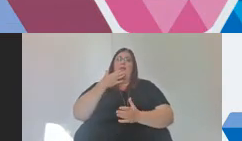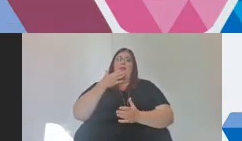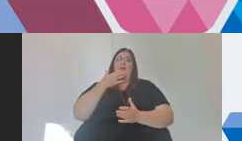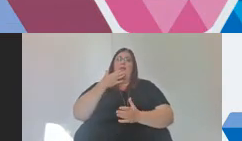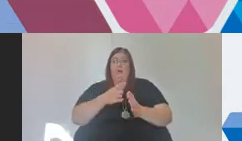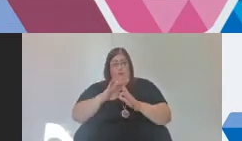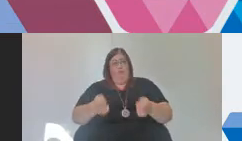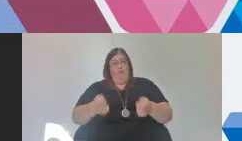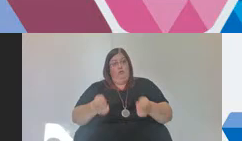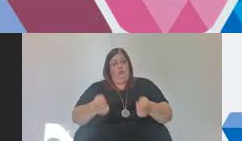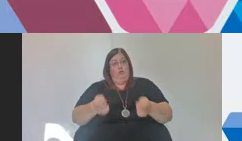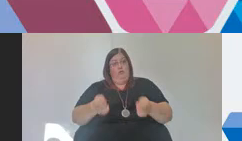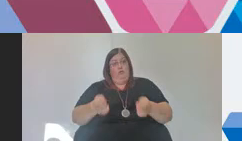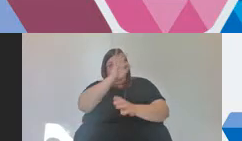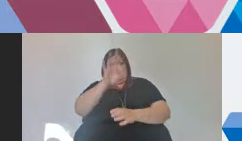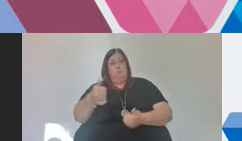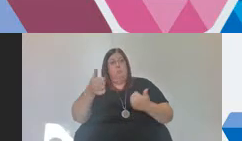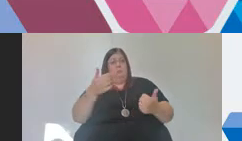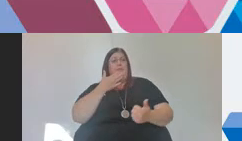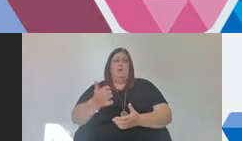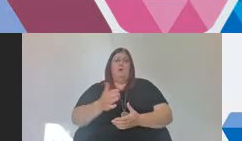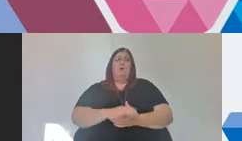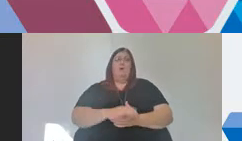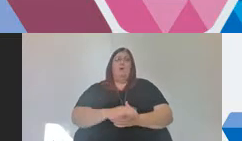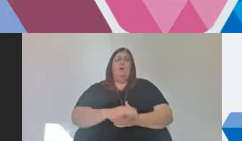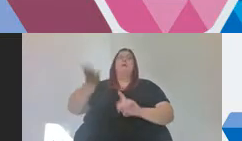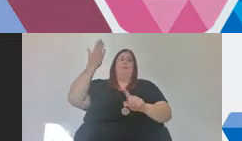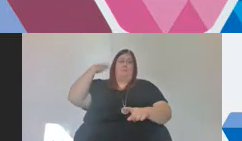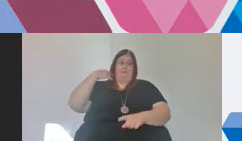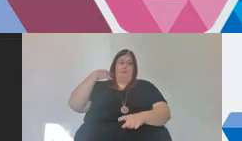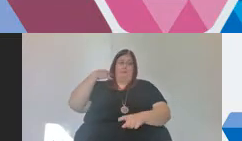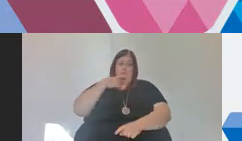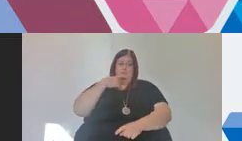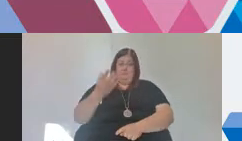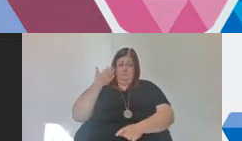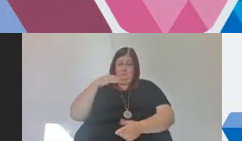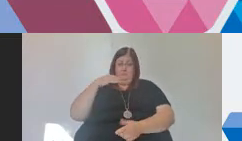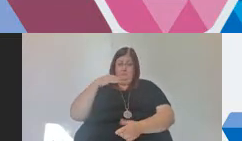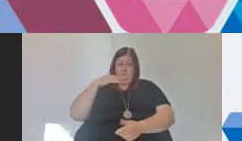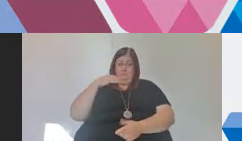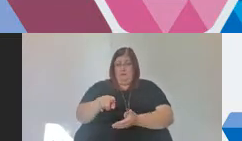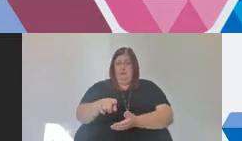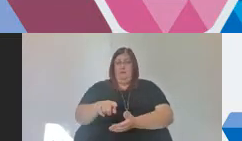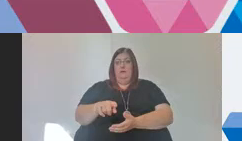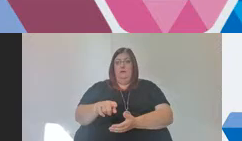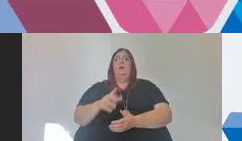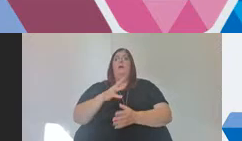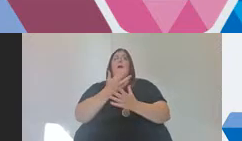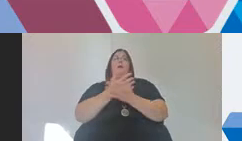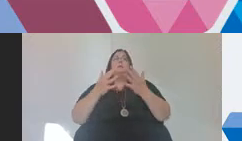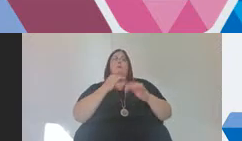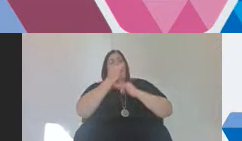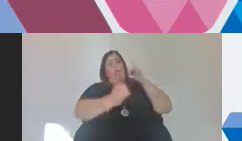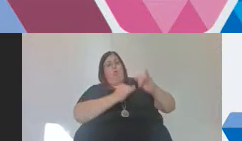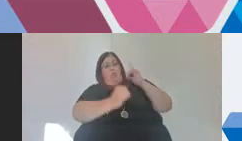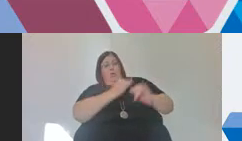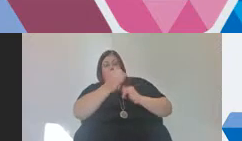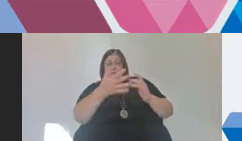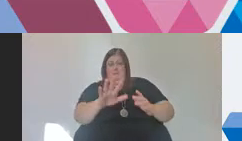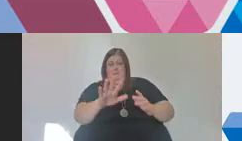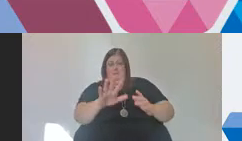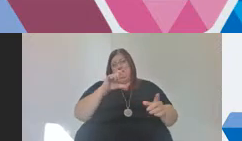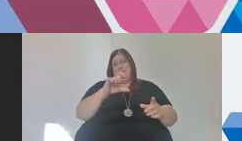really important question. Historically, as you rightly point out, there was criticism of predecessor